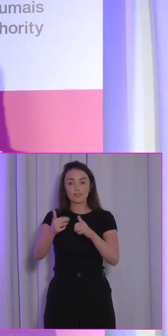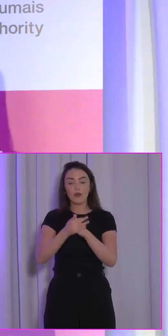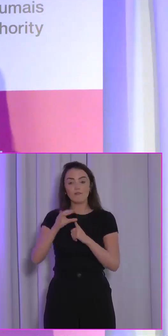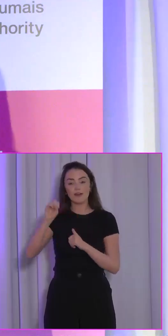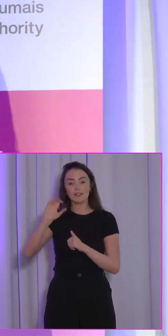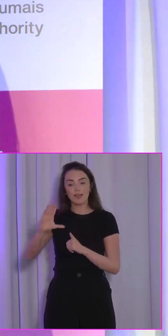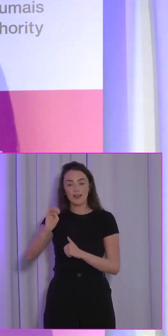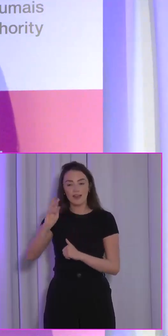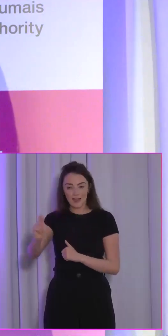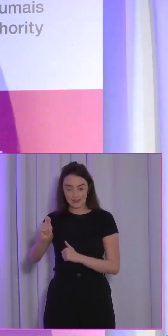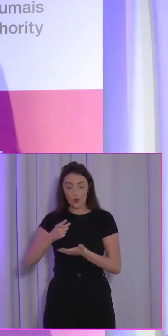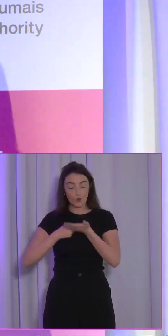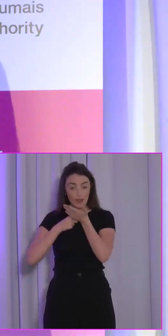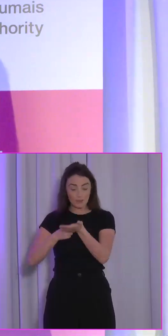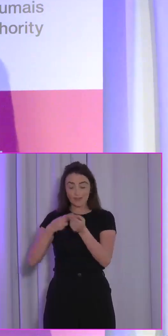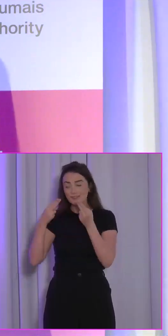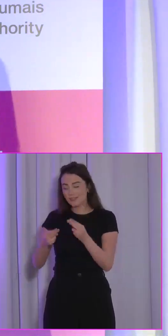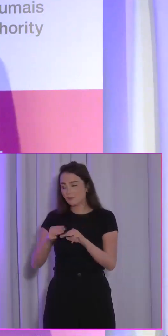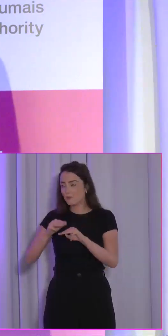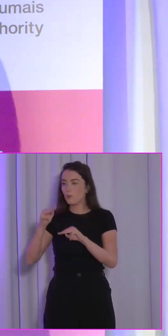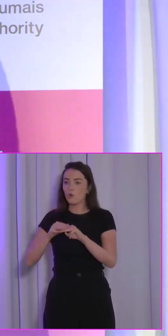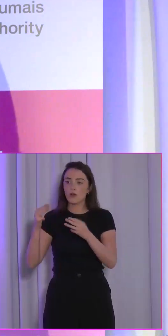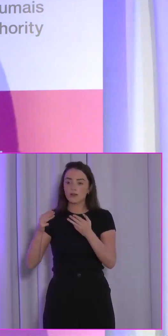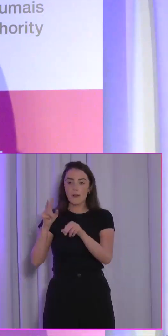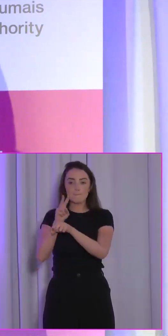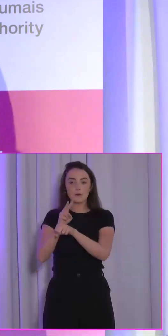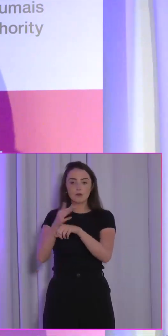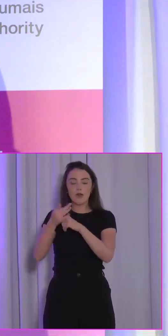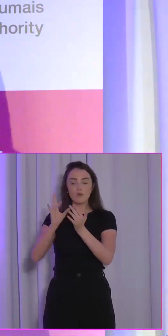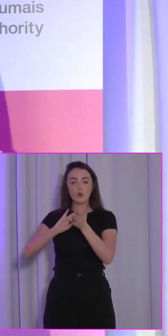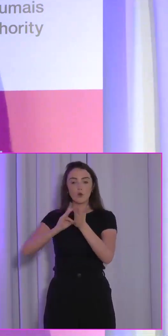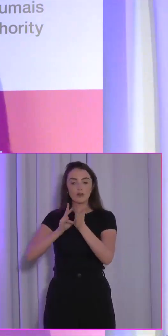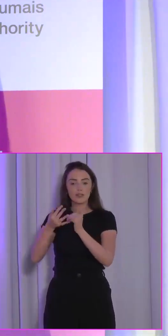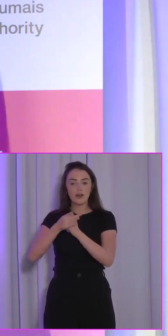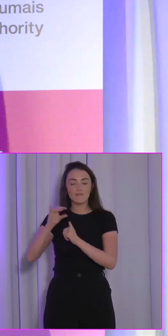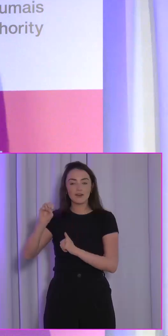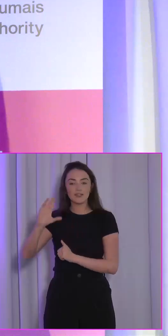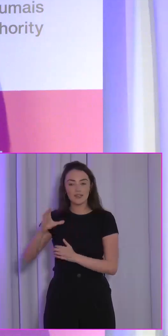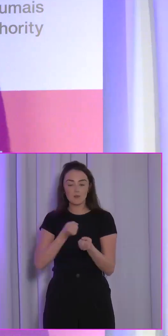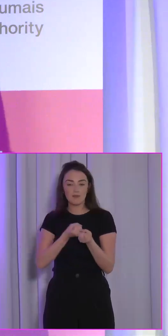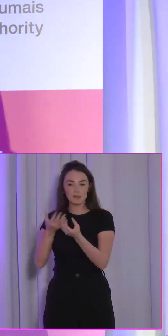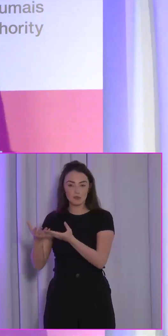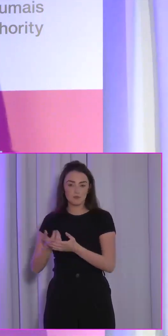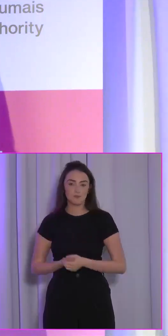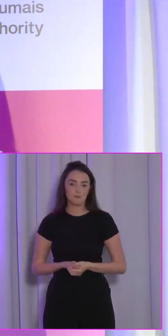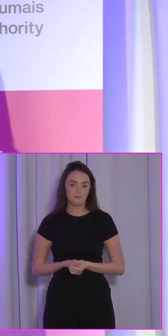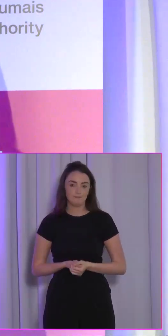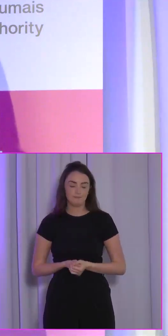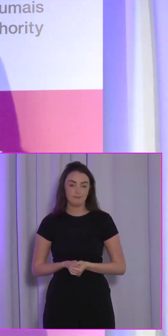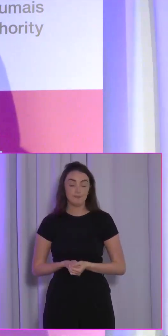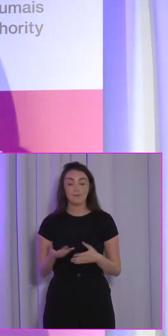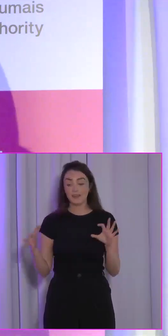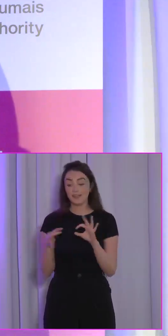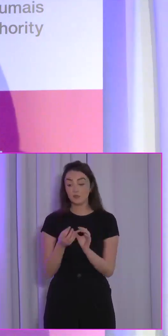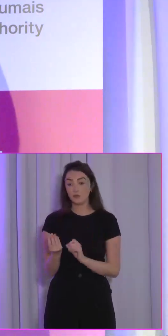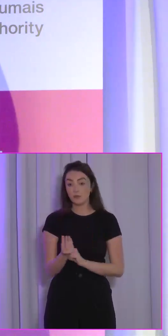Act recommended as well that there needs to be a monitoring of the quality of ISL provision as well. In relation to